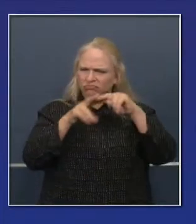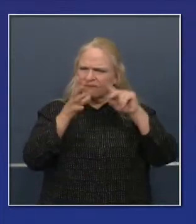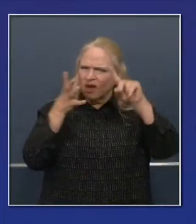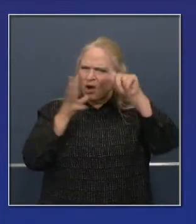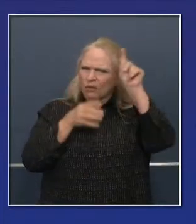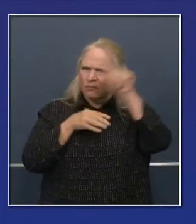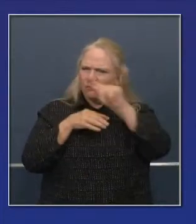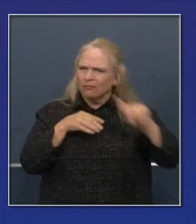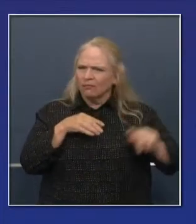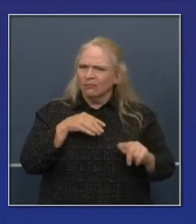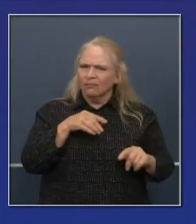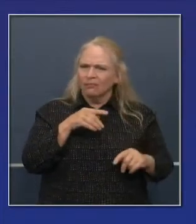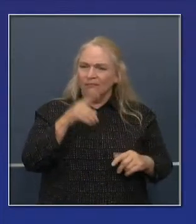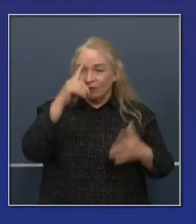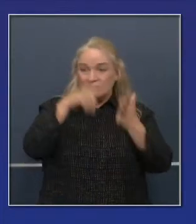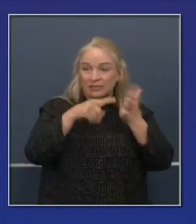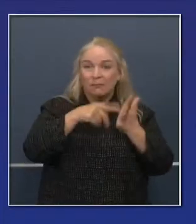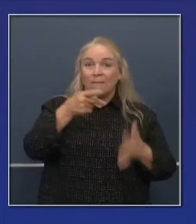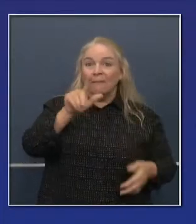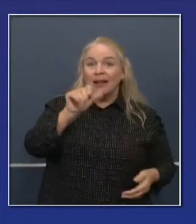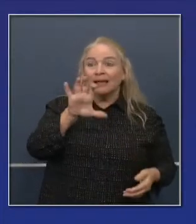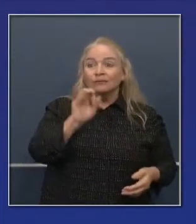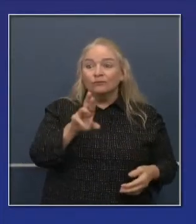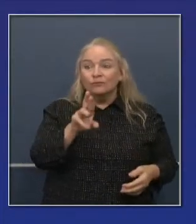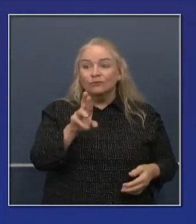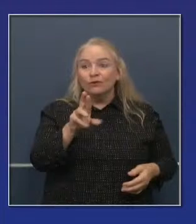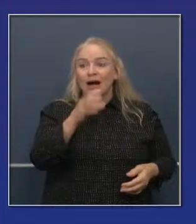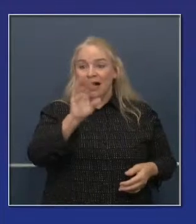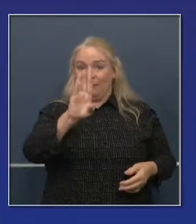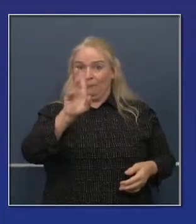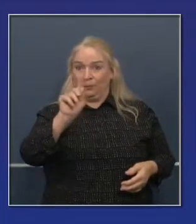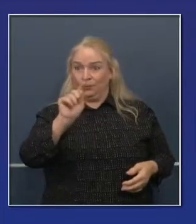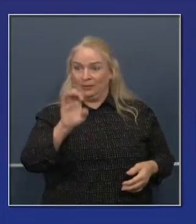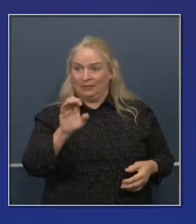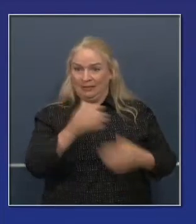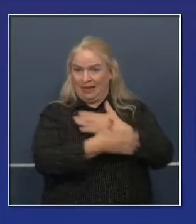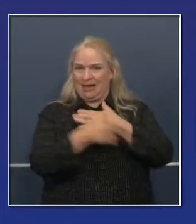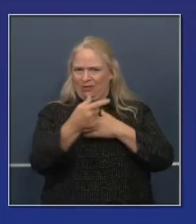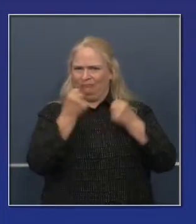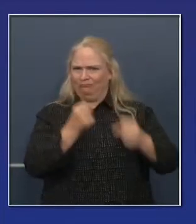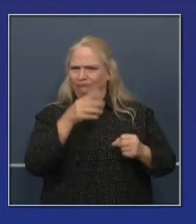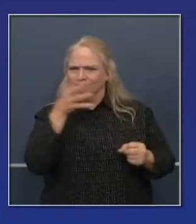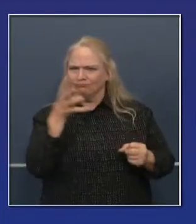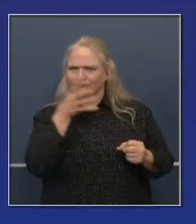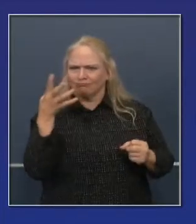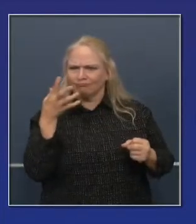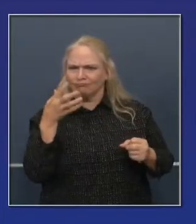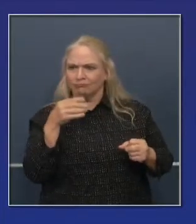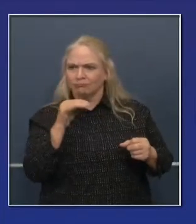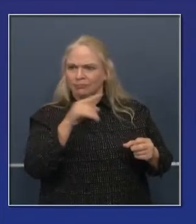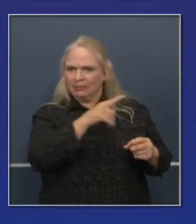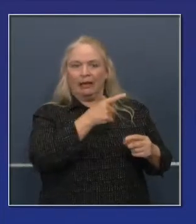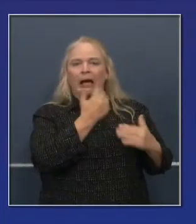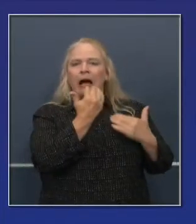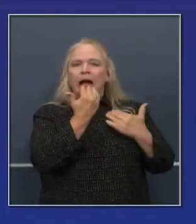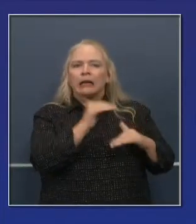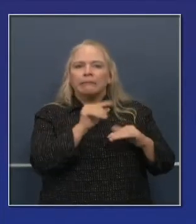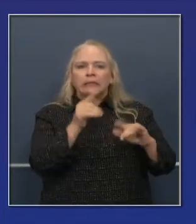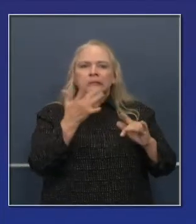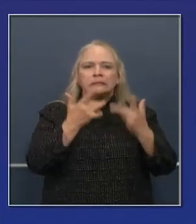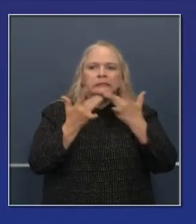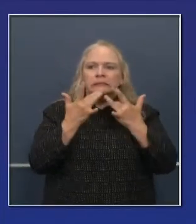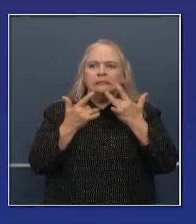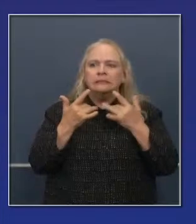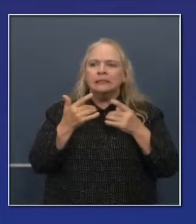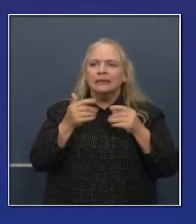County and Butte County, ICU capacity is now limited south of 20% capacity